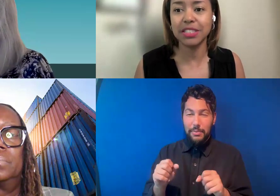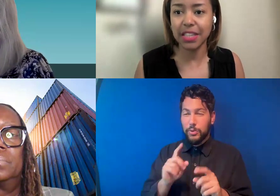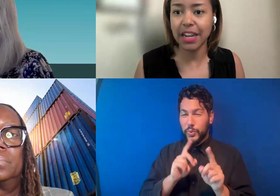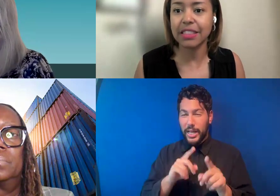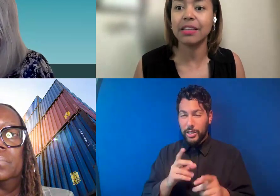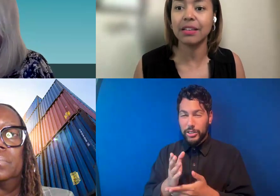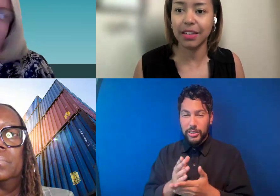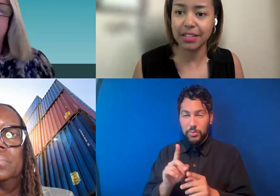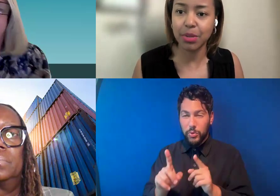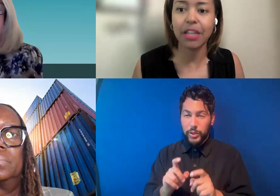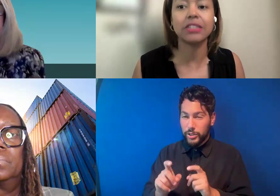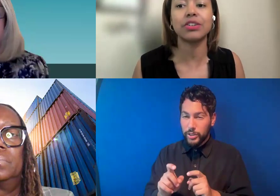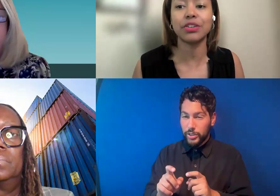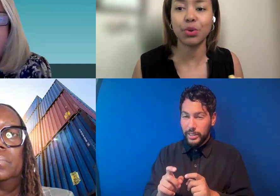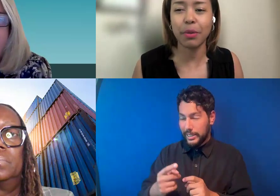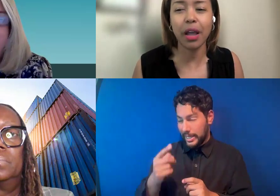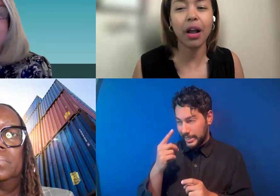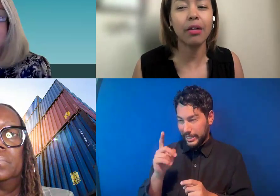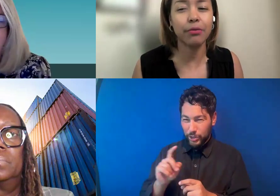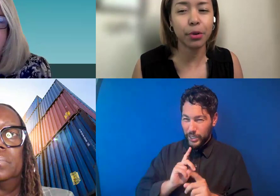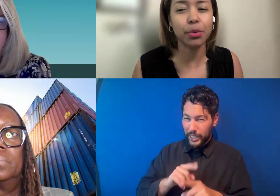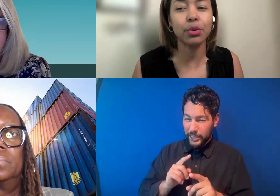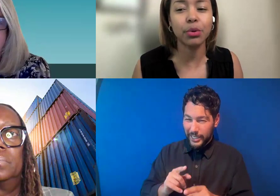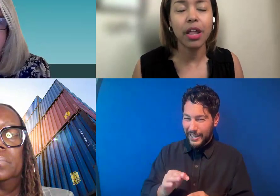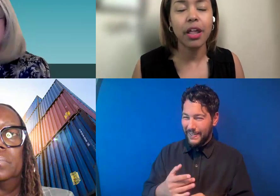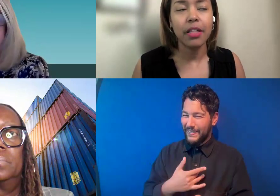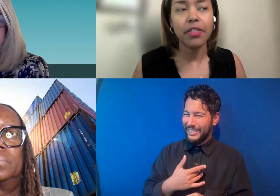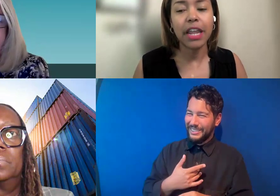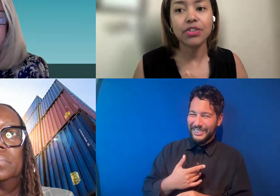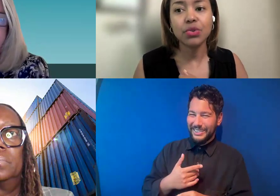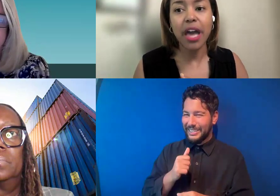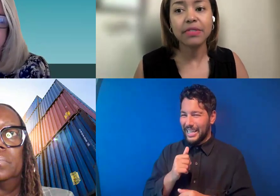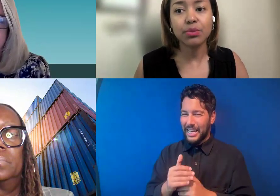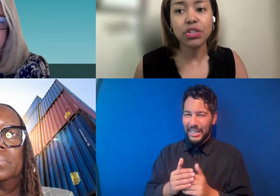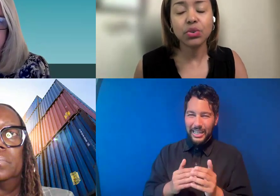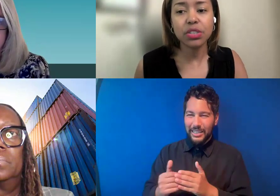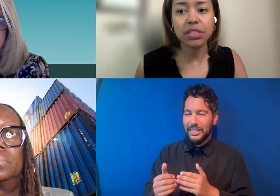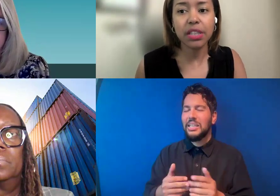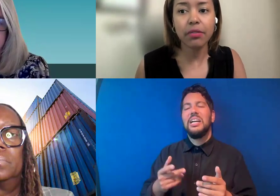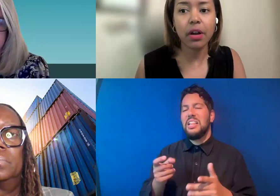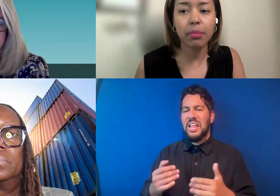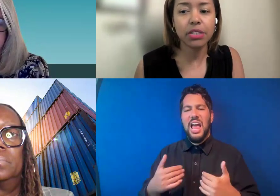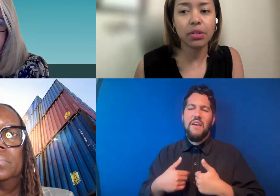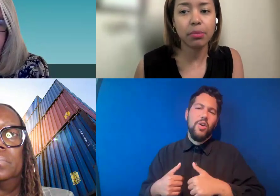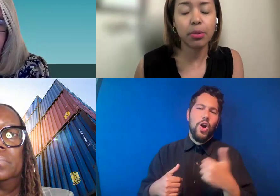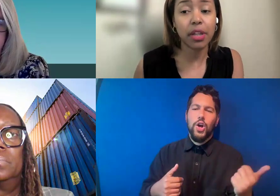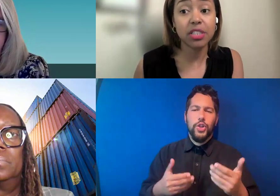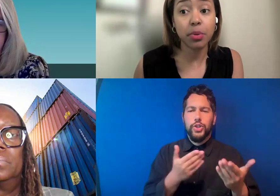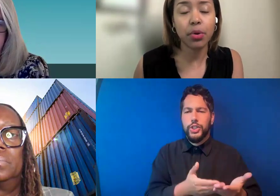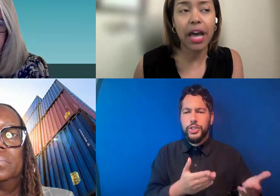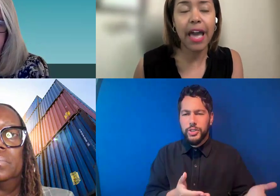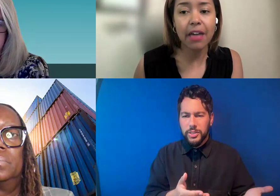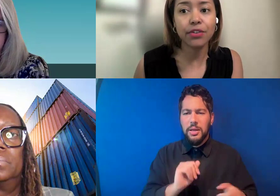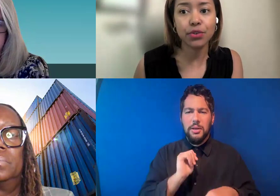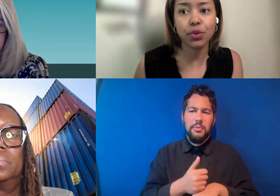some of the questions that I think need to be answered, or if I'm not comfortable, then I do have some resources in that regard based on the